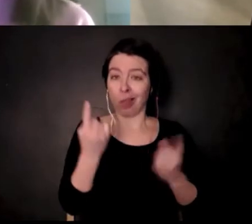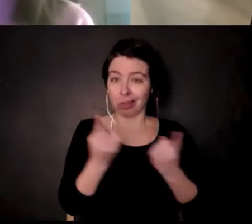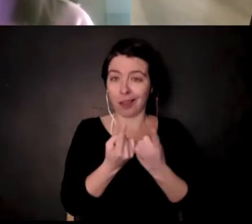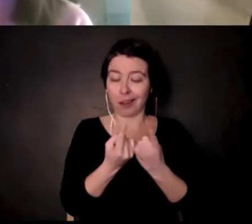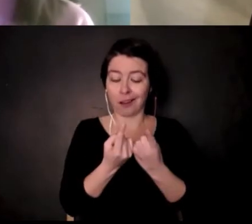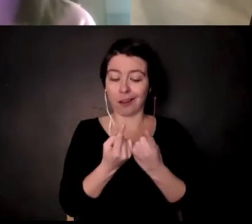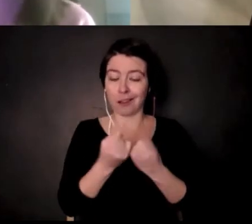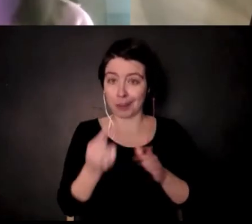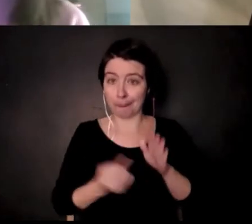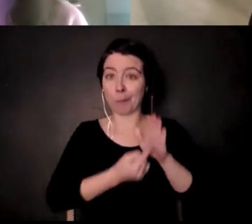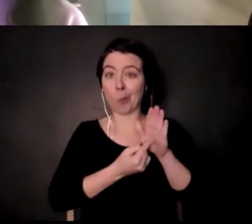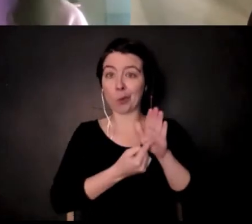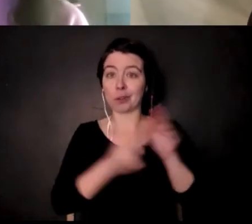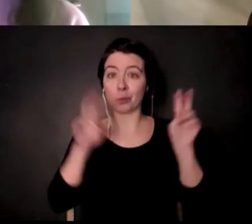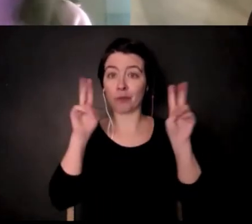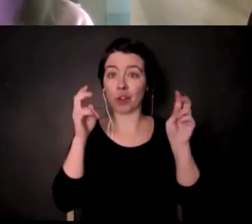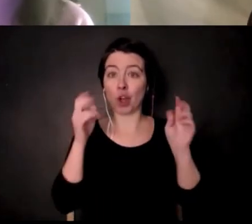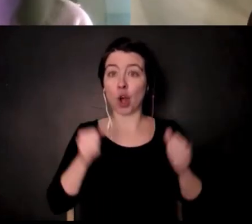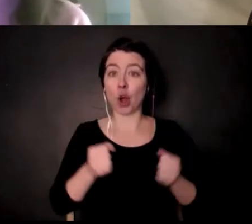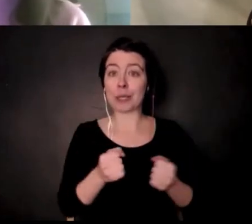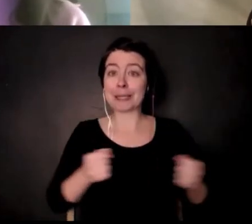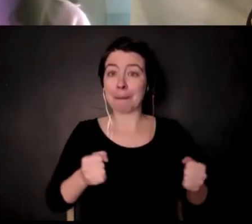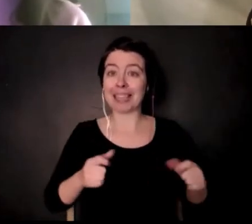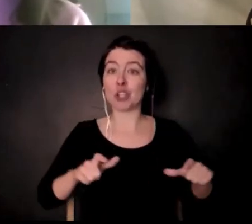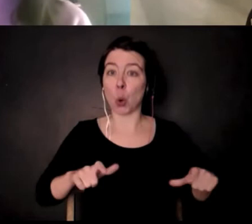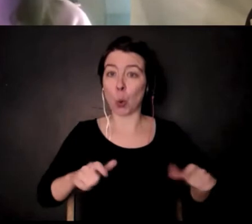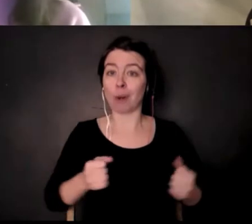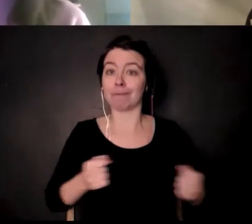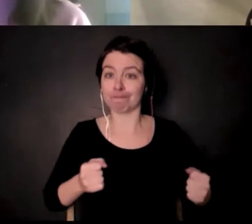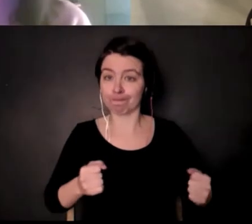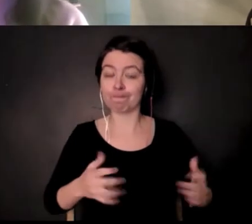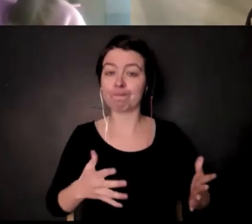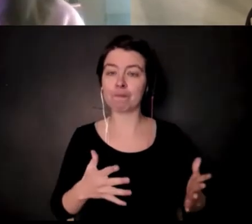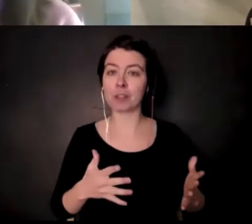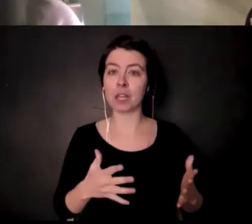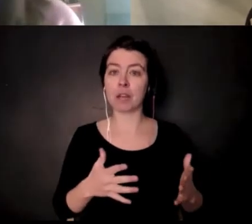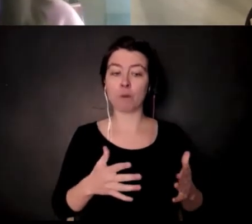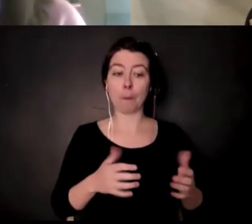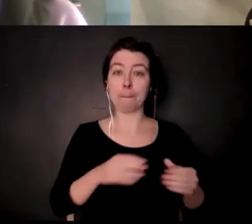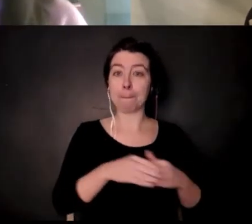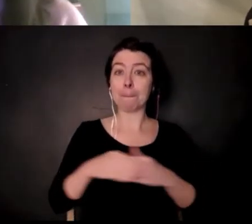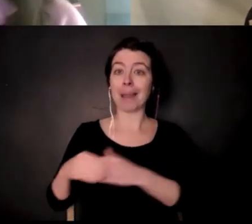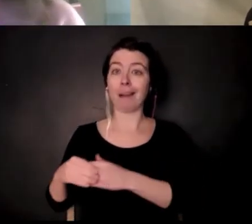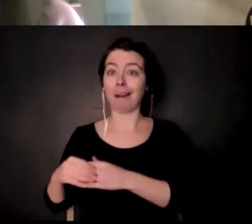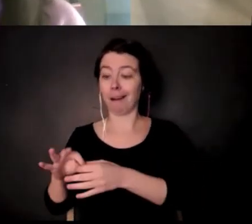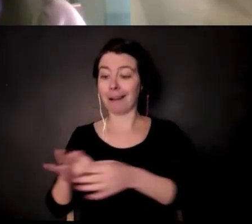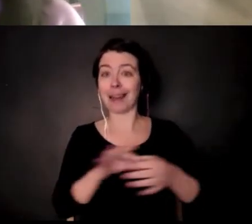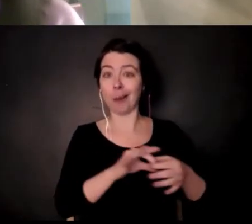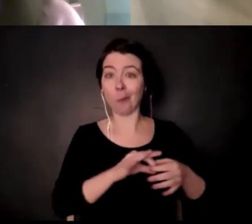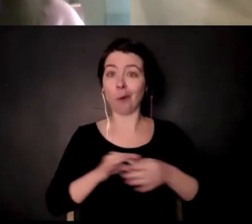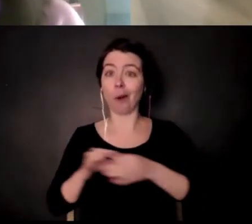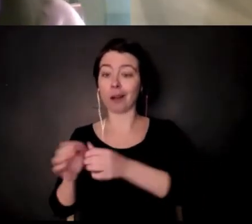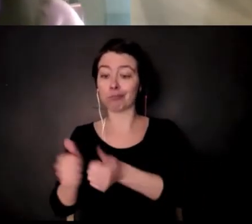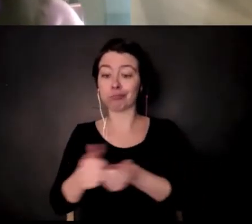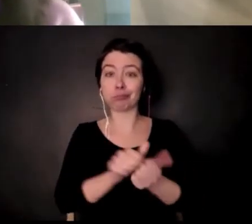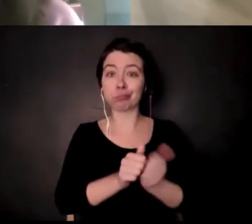you know, and a peer network, mentoring network either, is important in relation to that. And in your